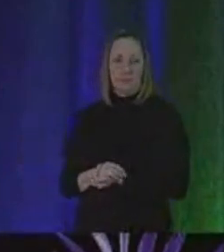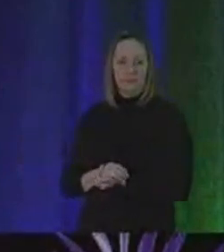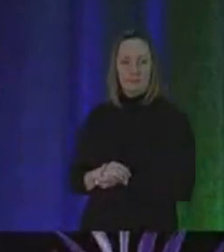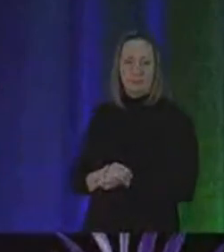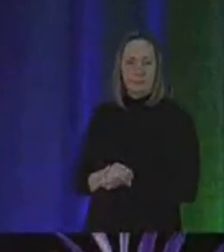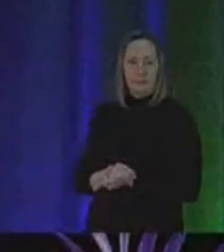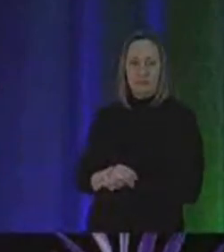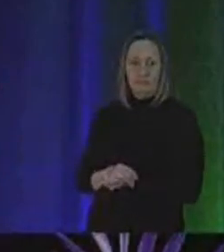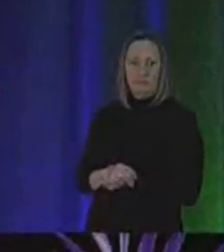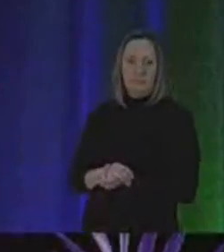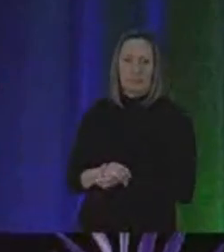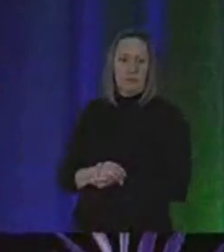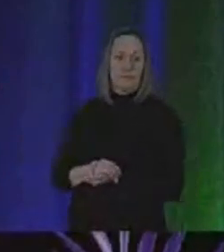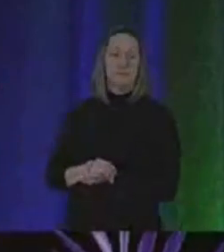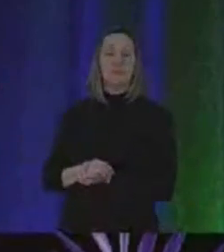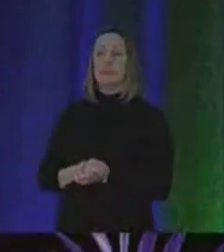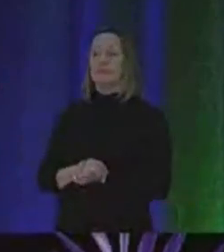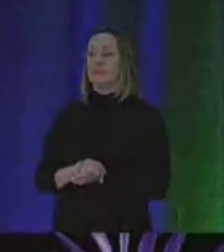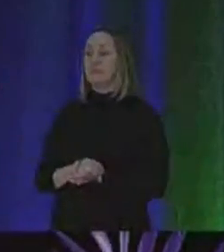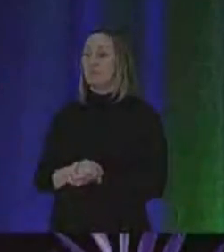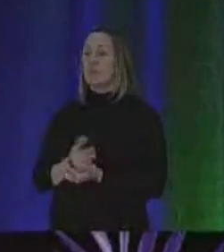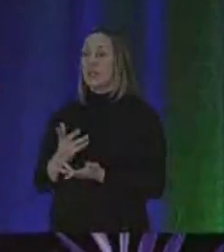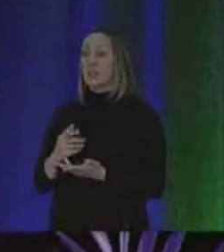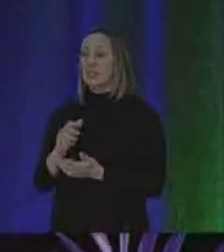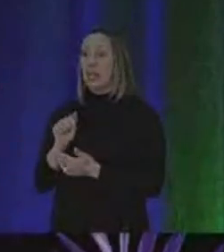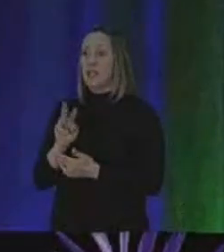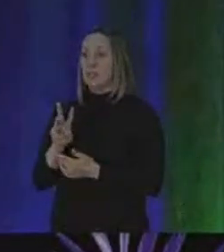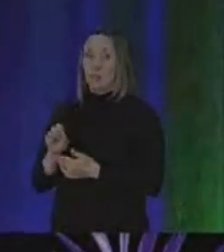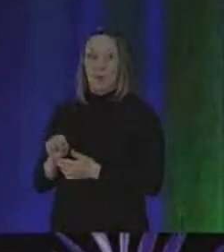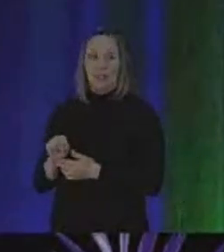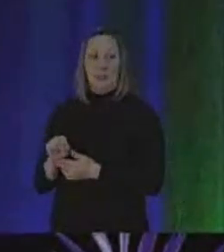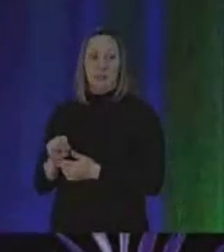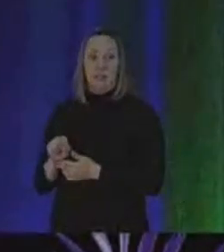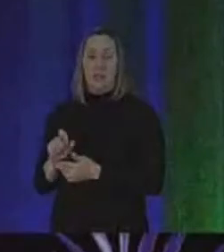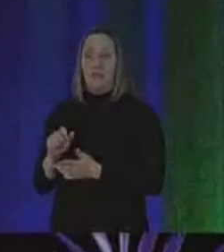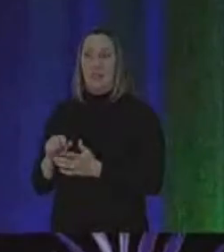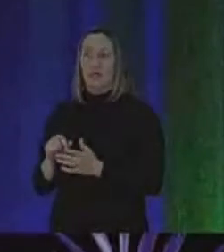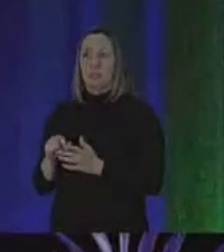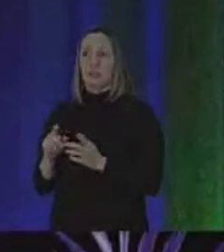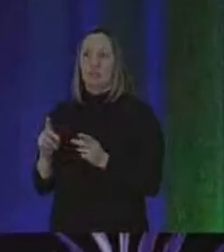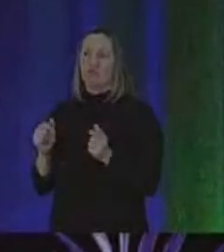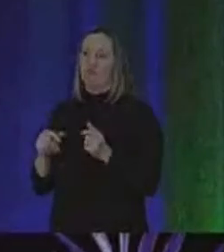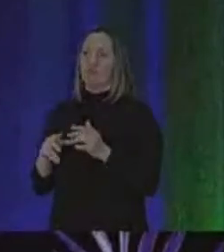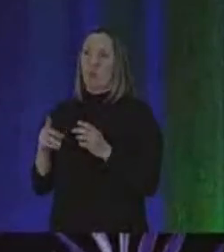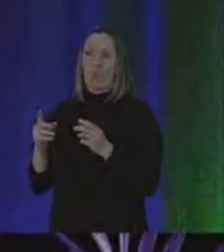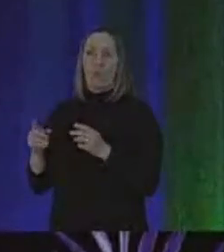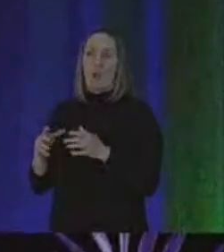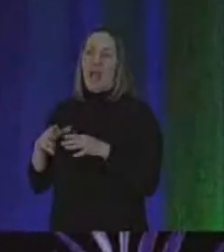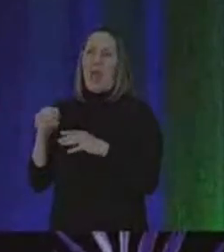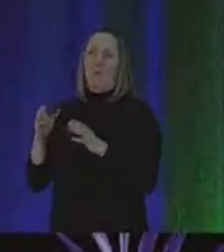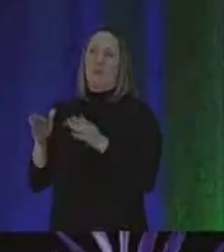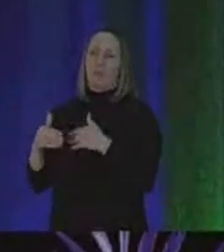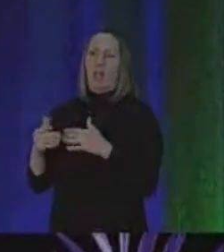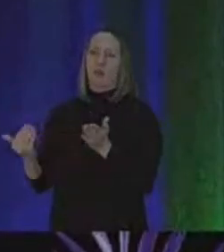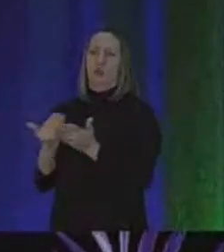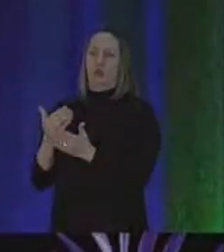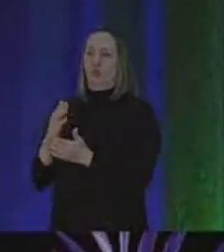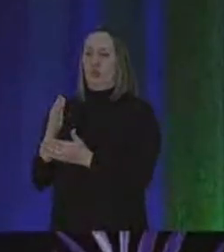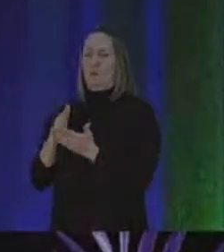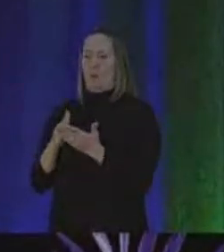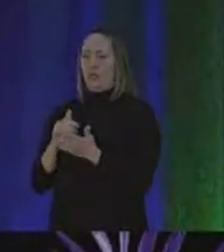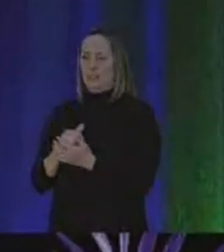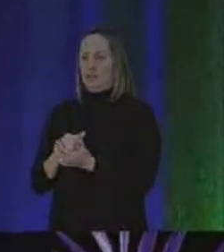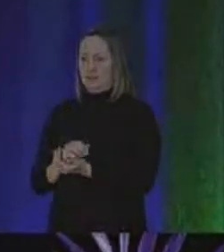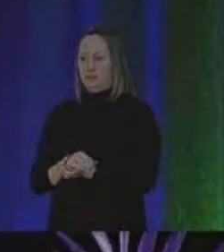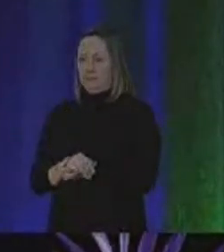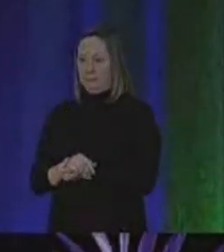mouse? This is using AWS Amplify. This is the out-of-the-box component. So I'm going to go ahead and type this in here. I'm going to